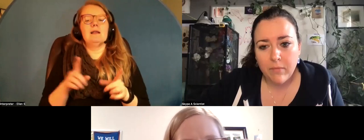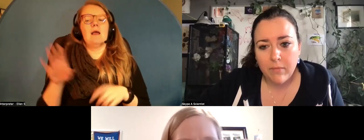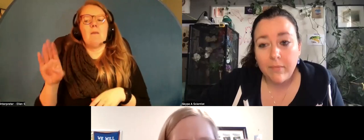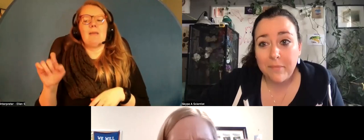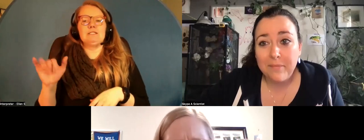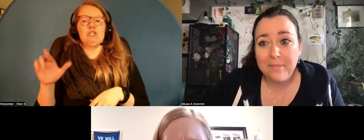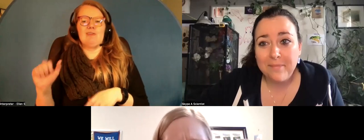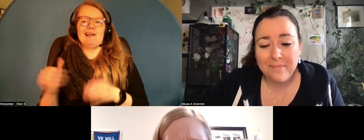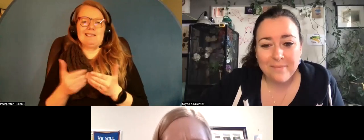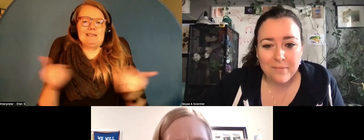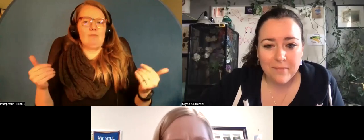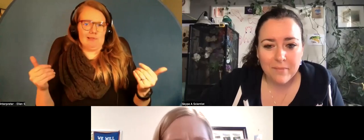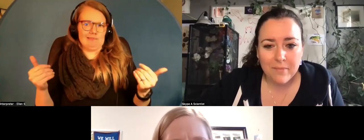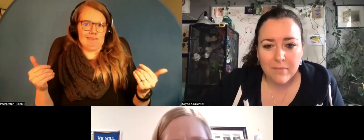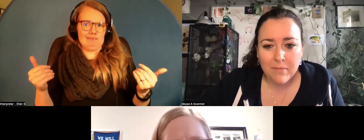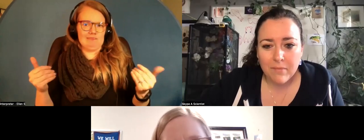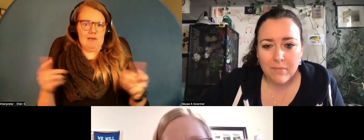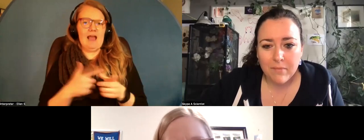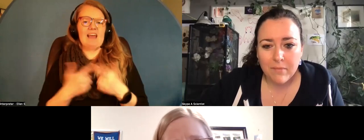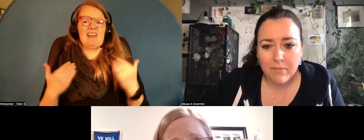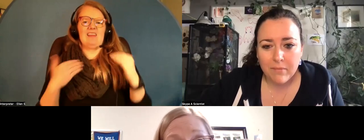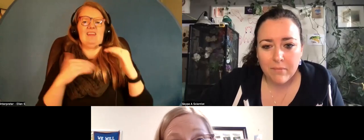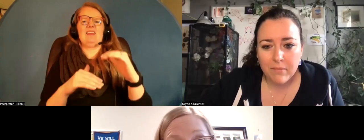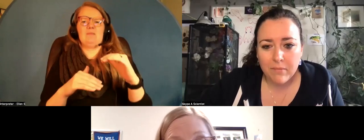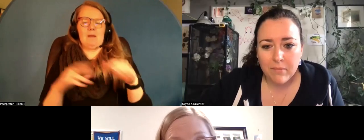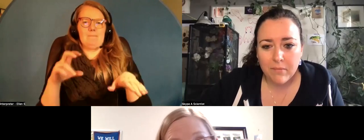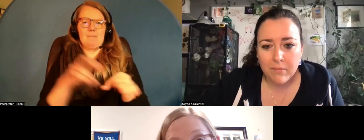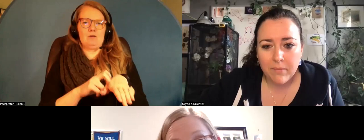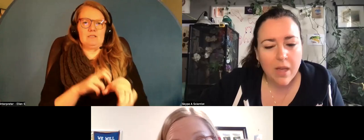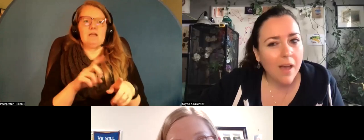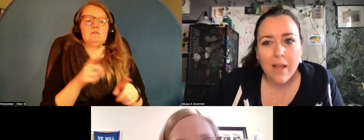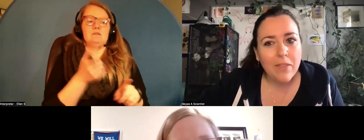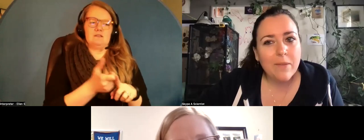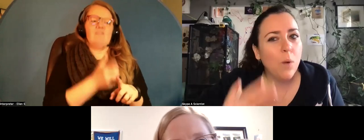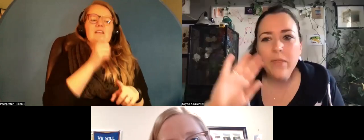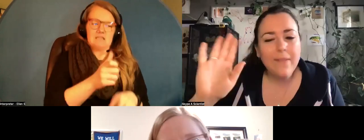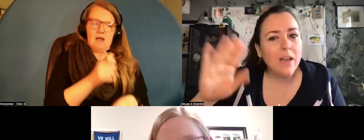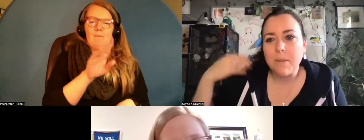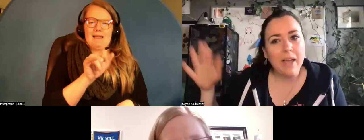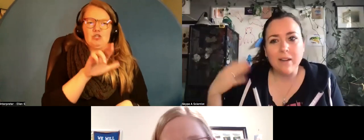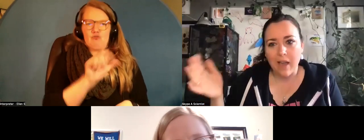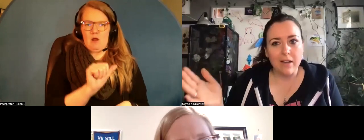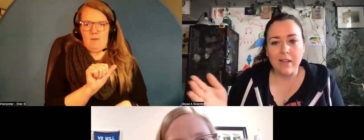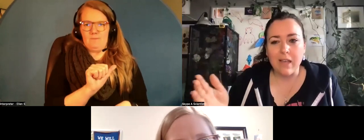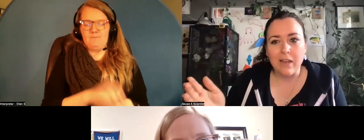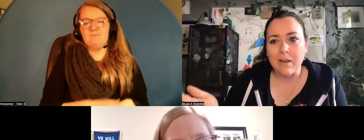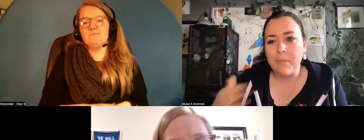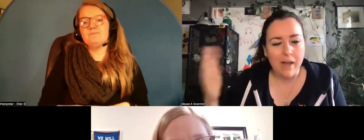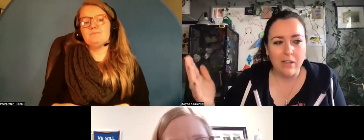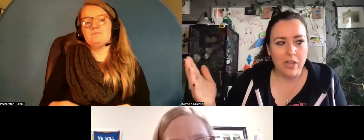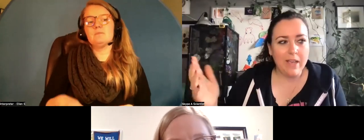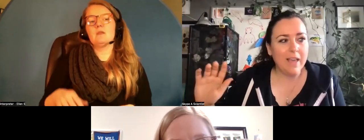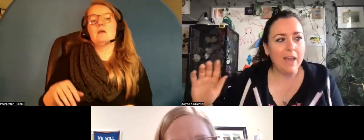just separate and then limit parasites to those things that aren't bacteria. So one thing that comes up again and again